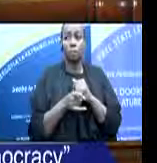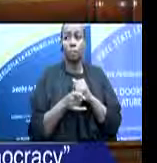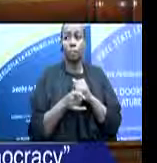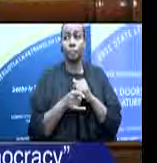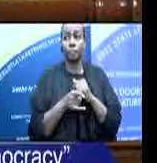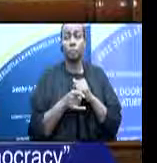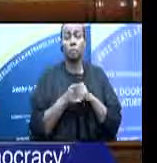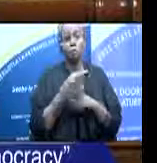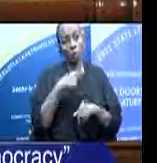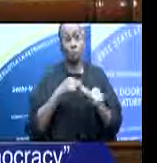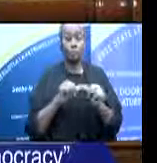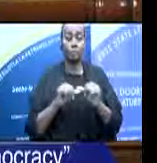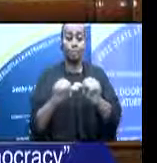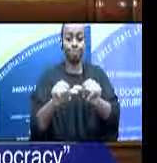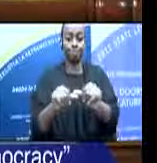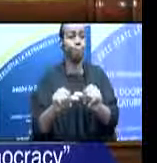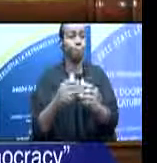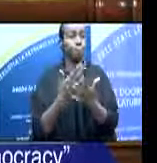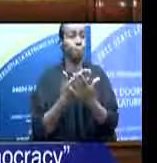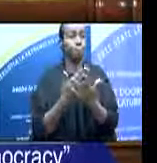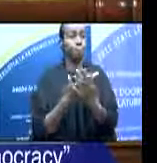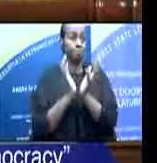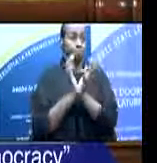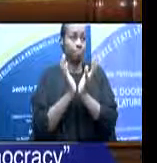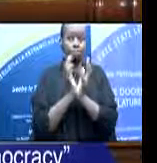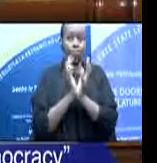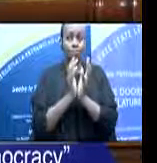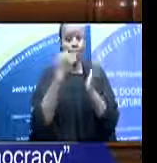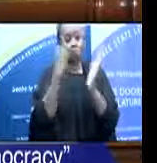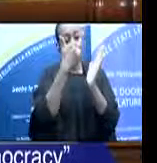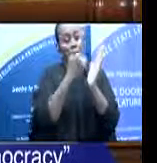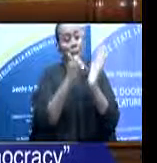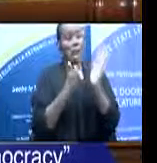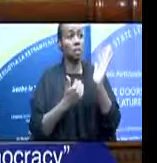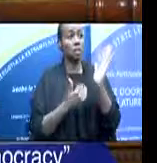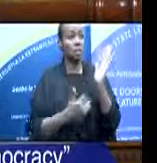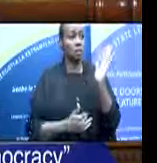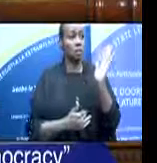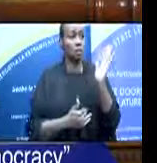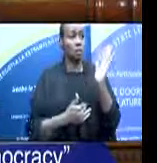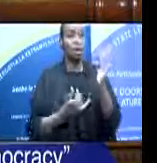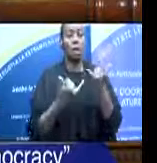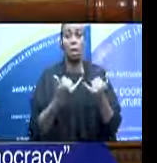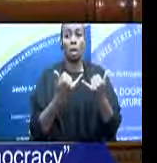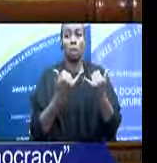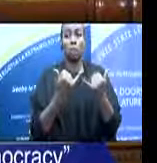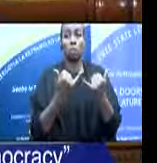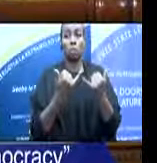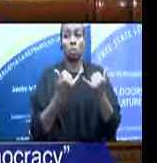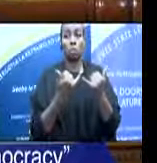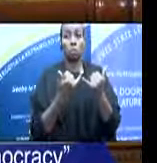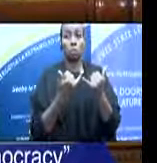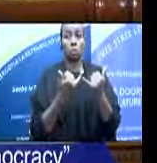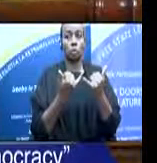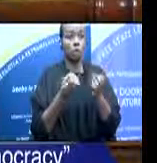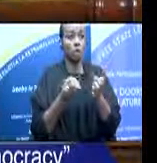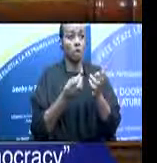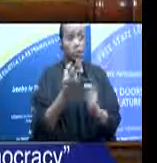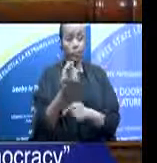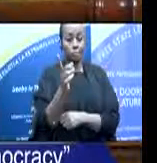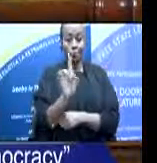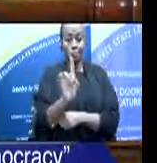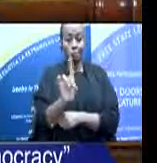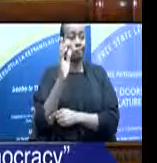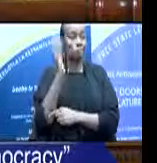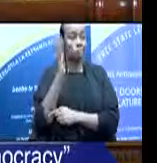Let us proceed with our speakers list. I will now allow Honorable Smith,